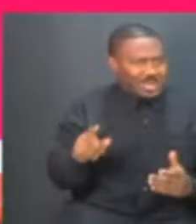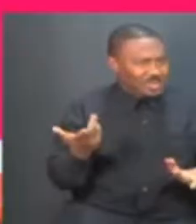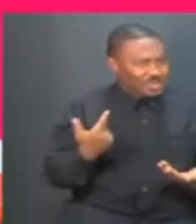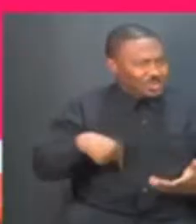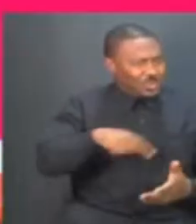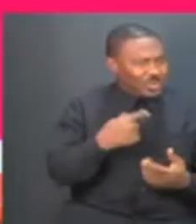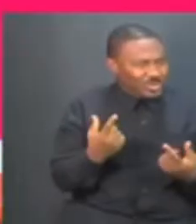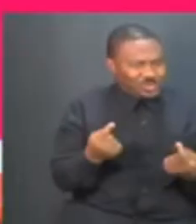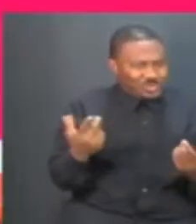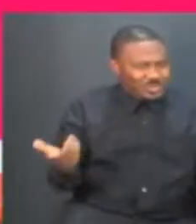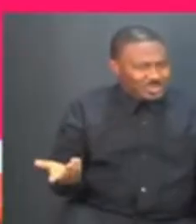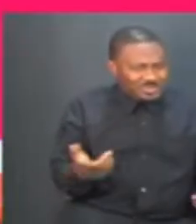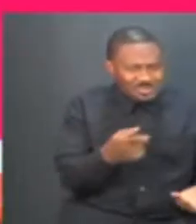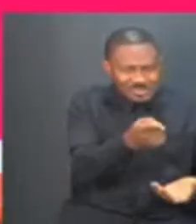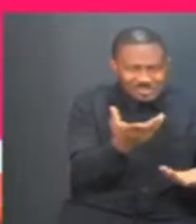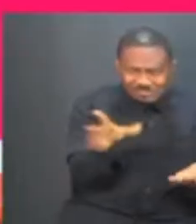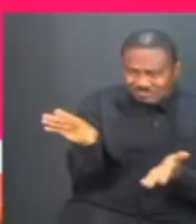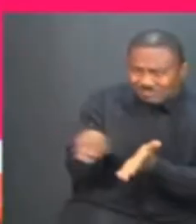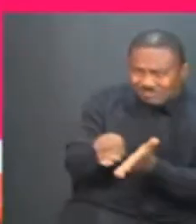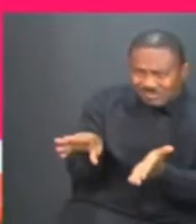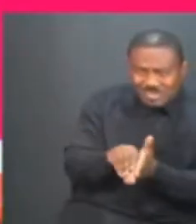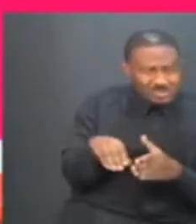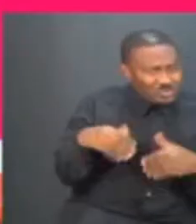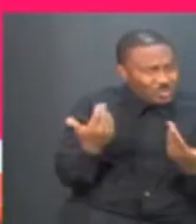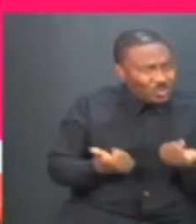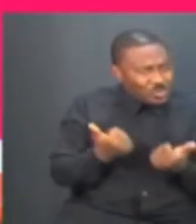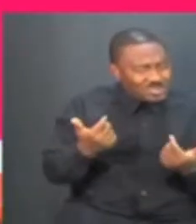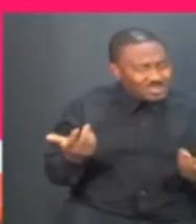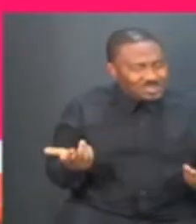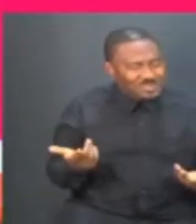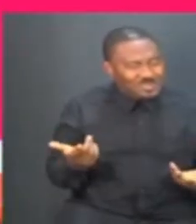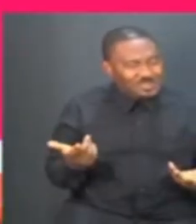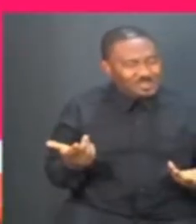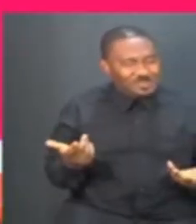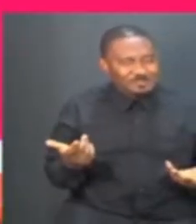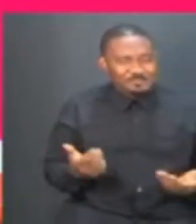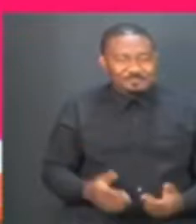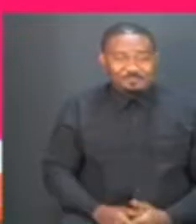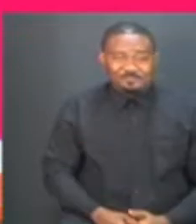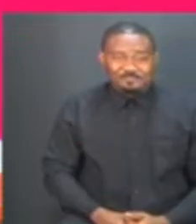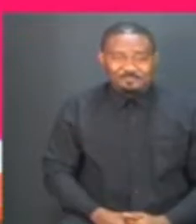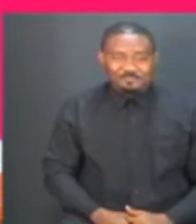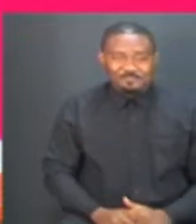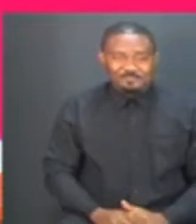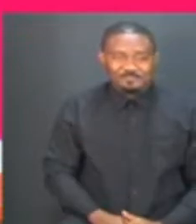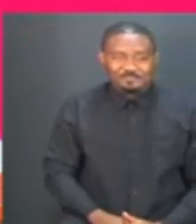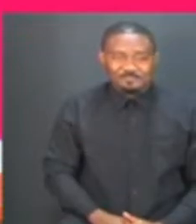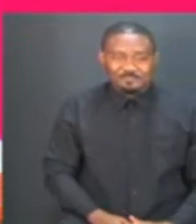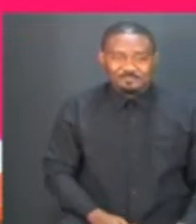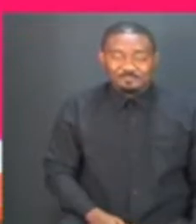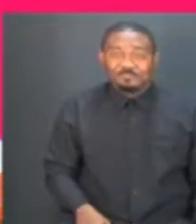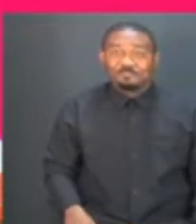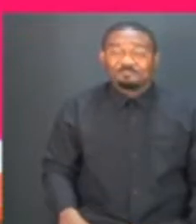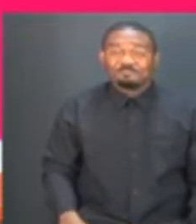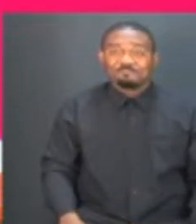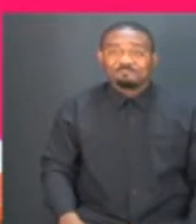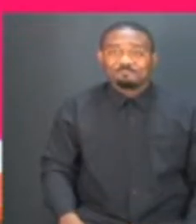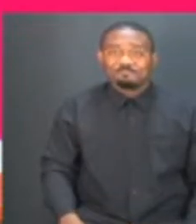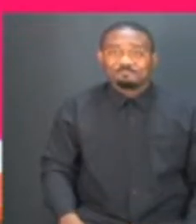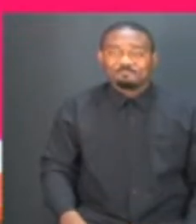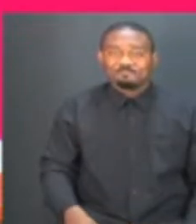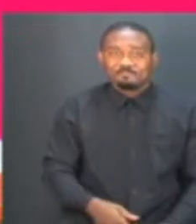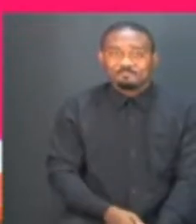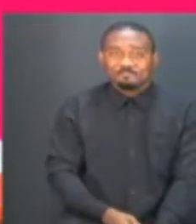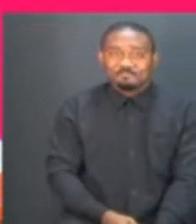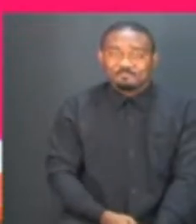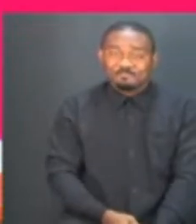proceedings to capture, which has not been captured, Speaker, which we need to correct? Mr. Speaker, you know, you are